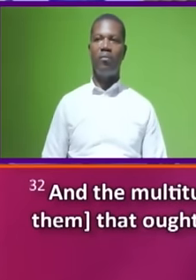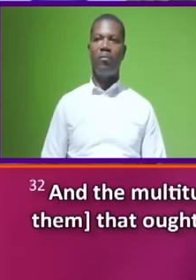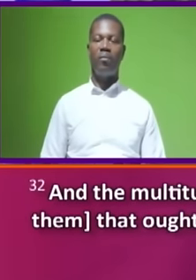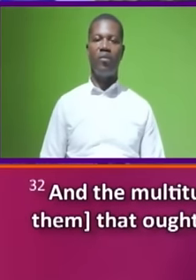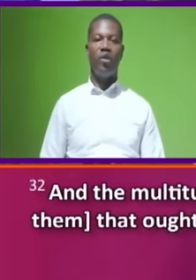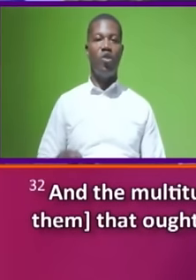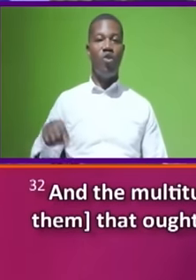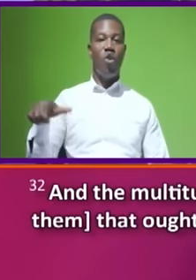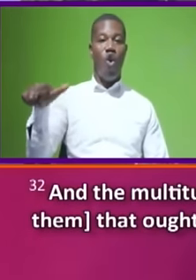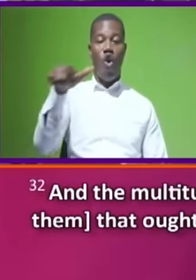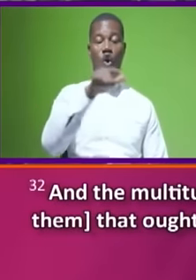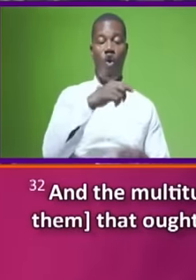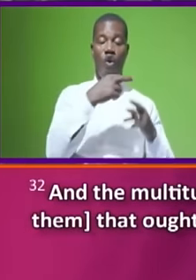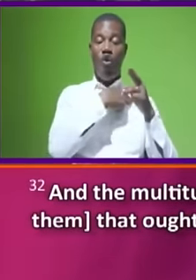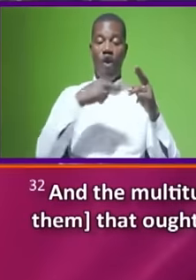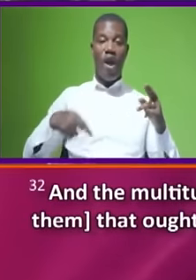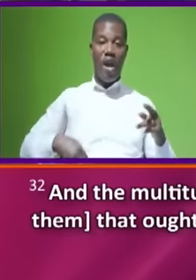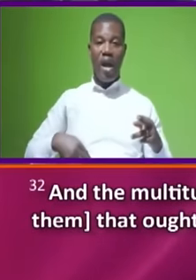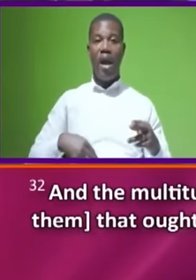forgive.